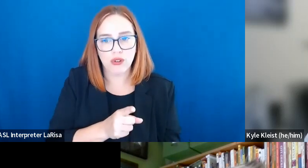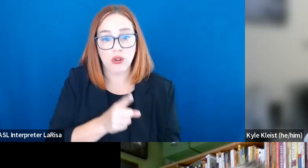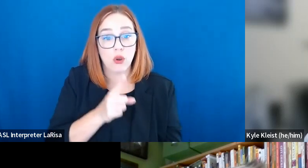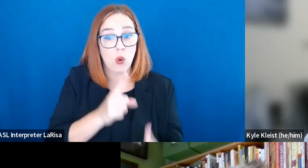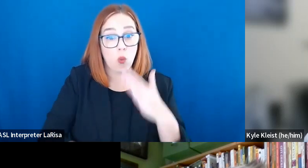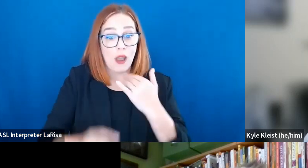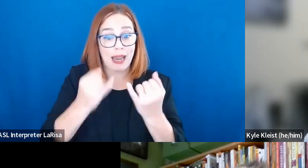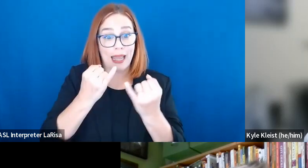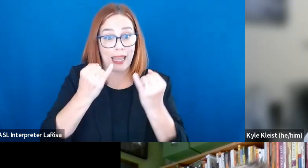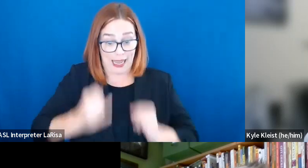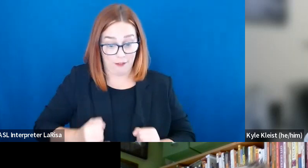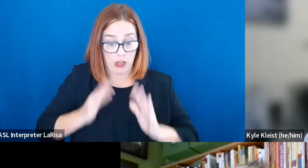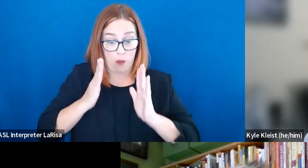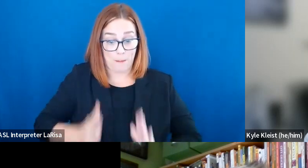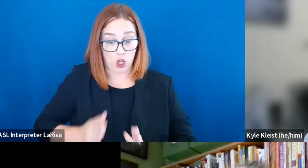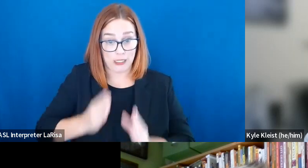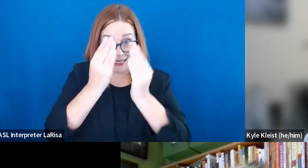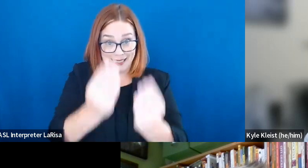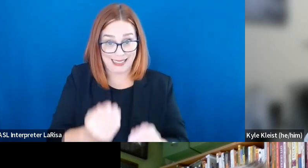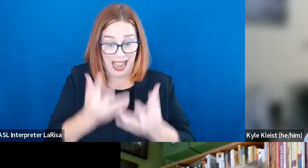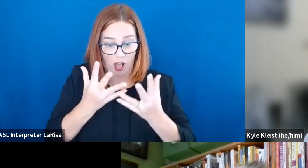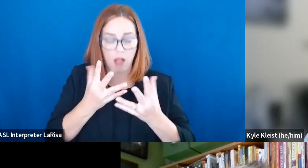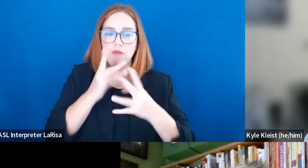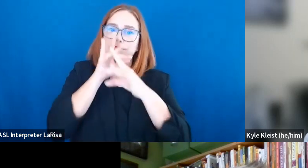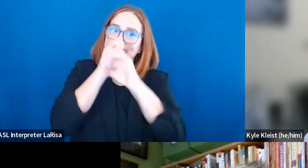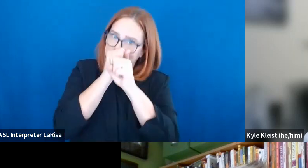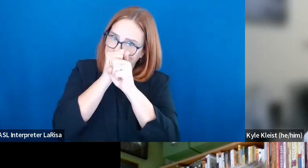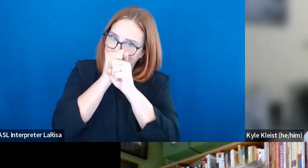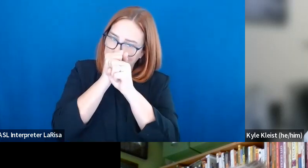remains confidential, because it's one of the cornerstones of peer support.